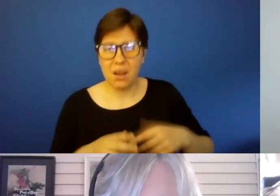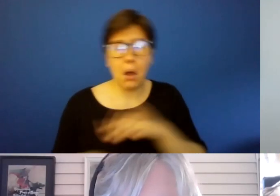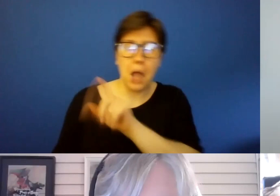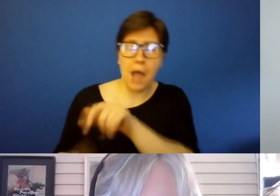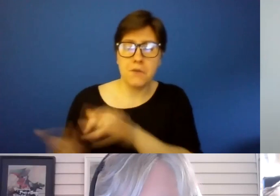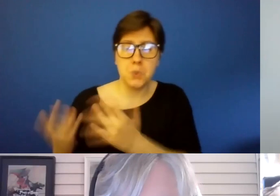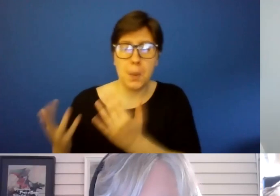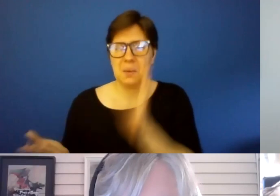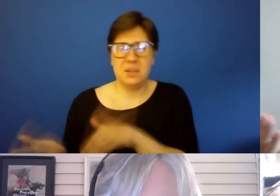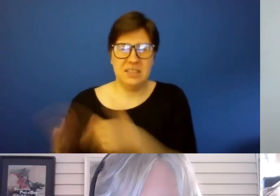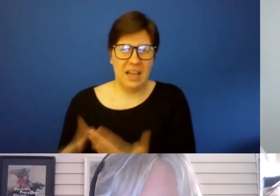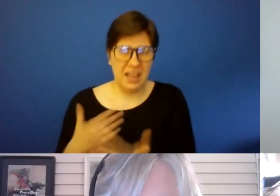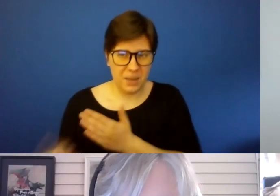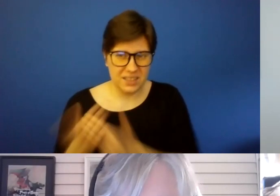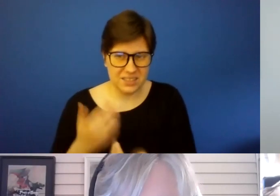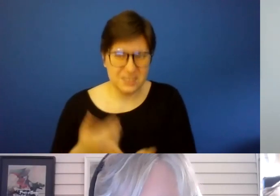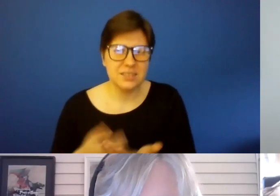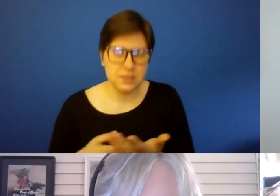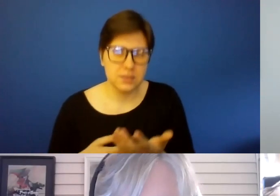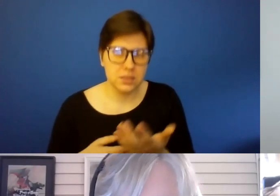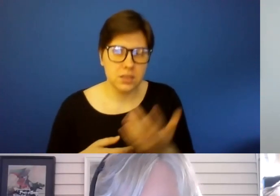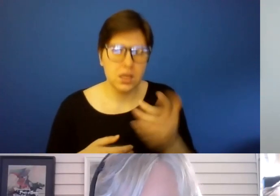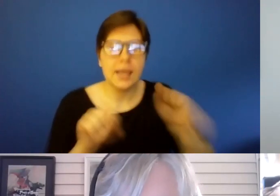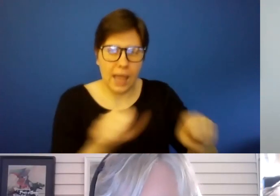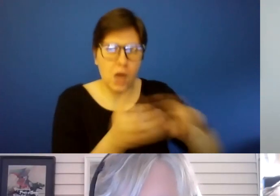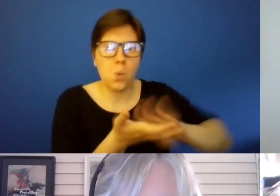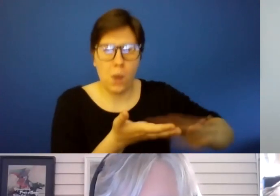day waiting period on them if they don't have 15 days of life left.